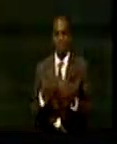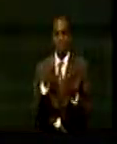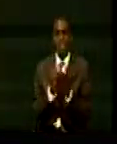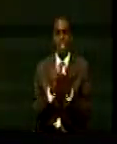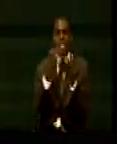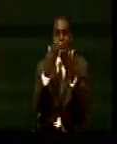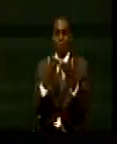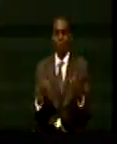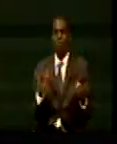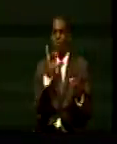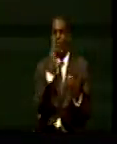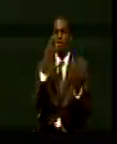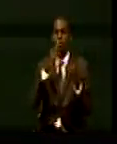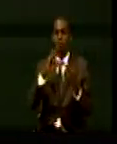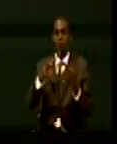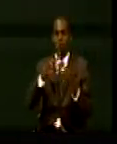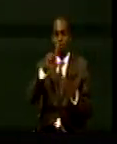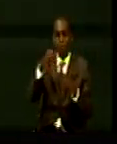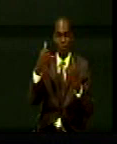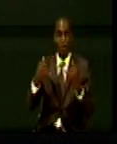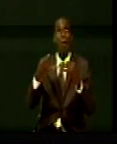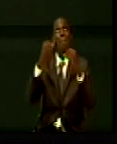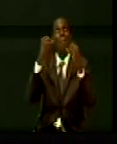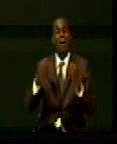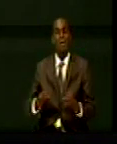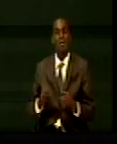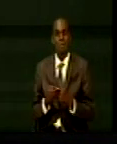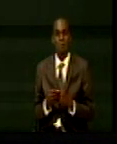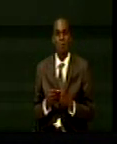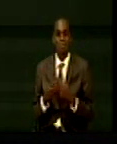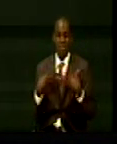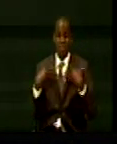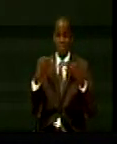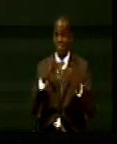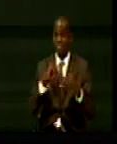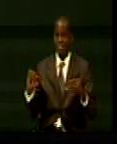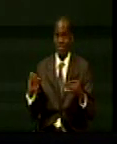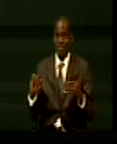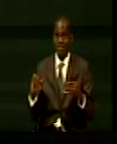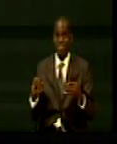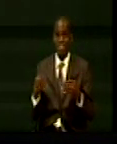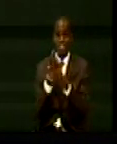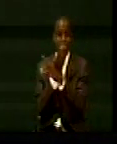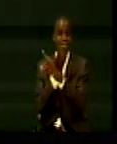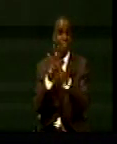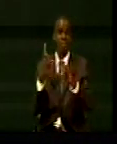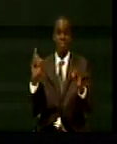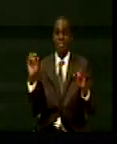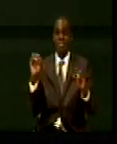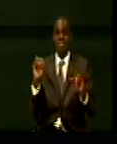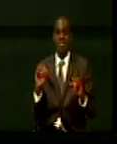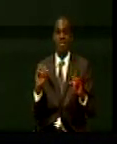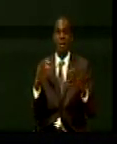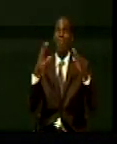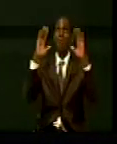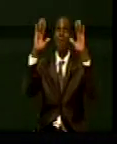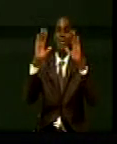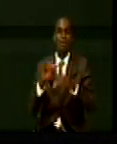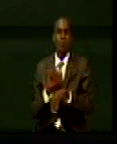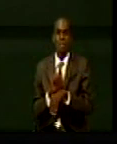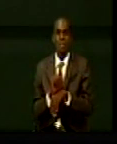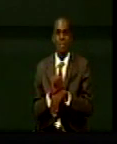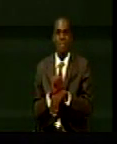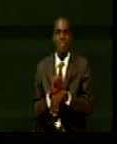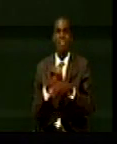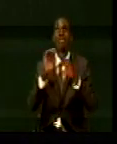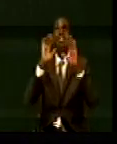now. Power, healing, deliverance, miracle, signs